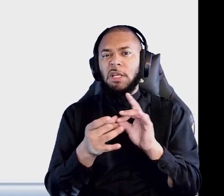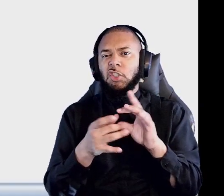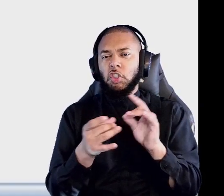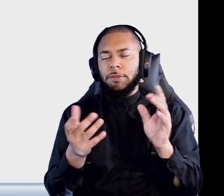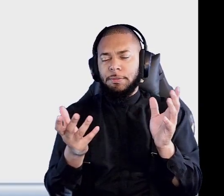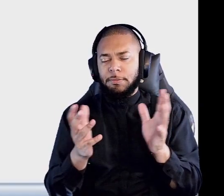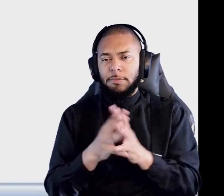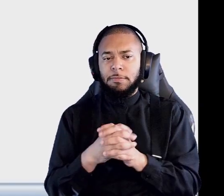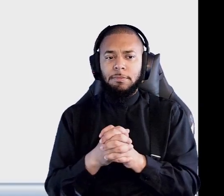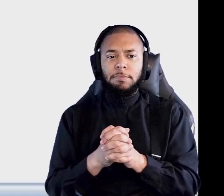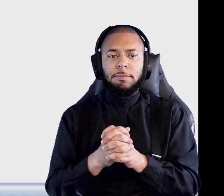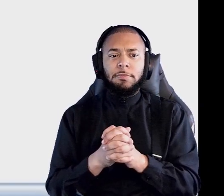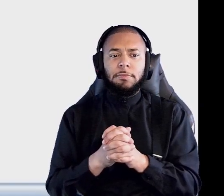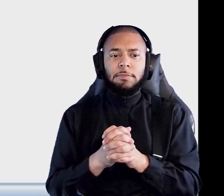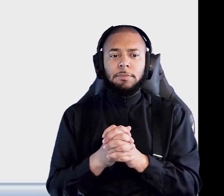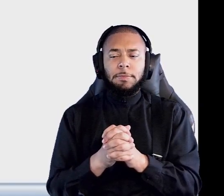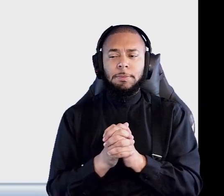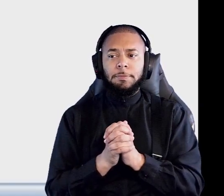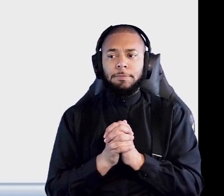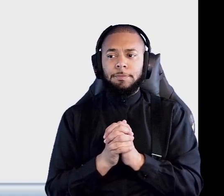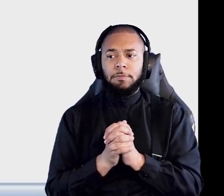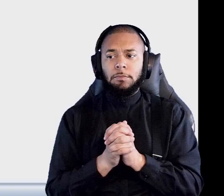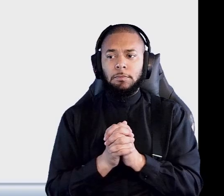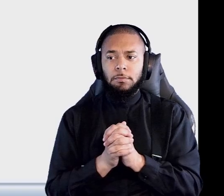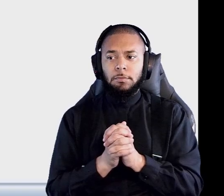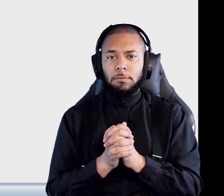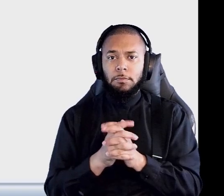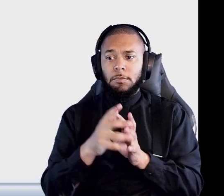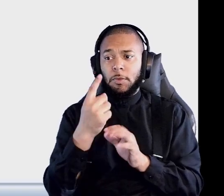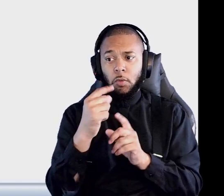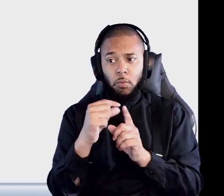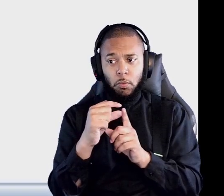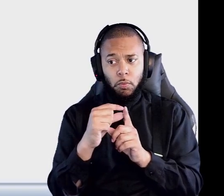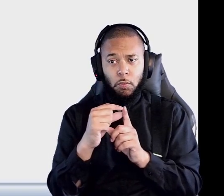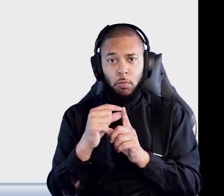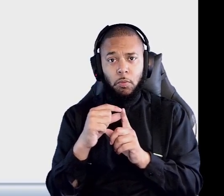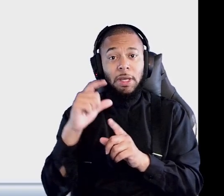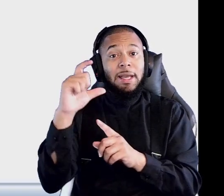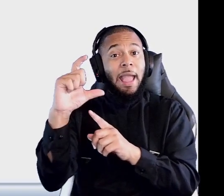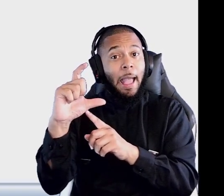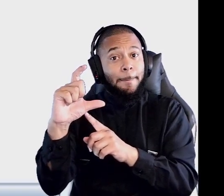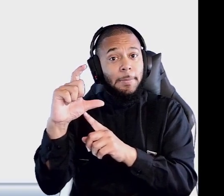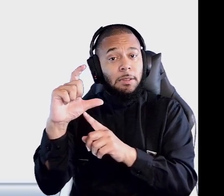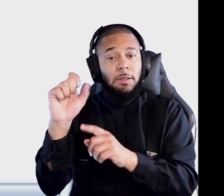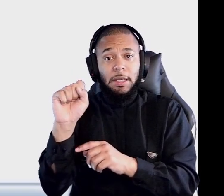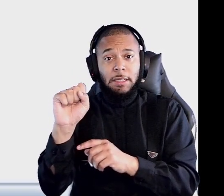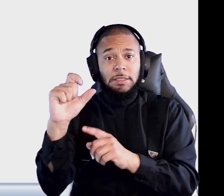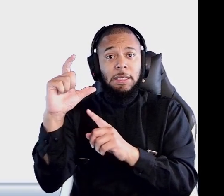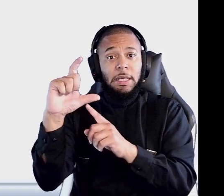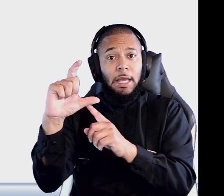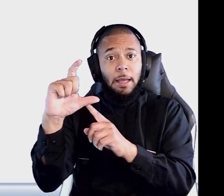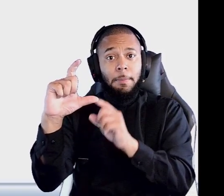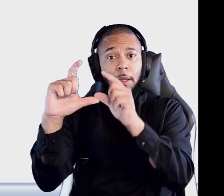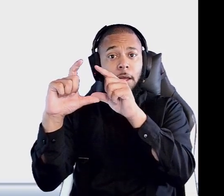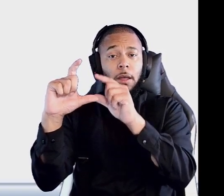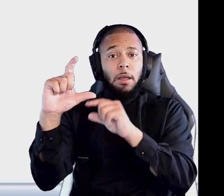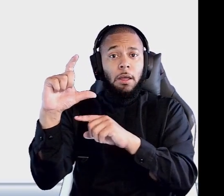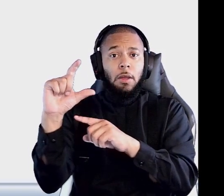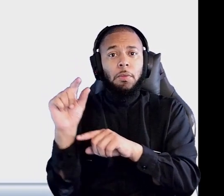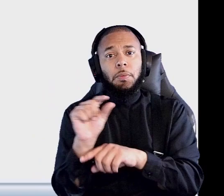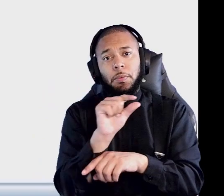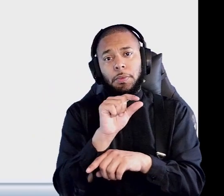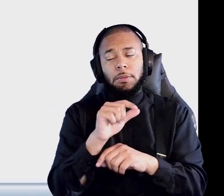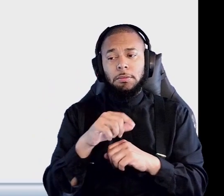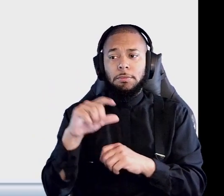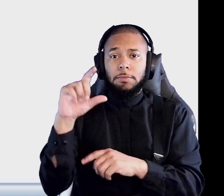So system, all one word with a capital S. We'll see that programming in Java, it